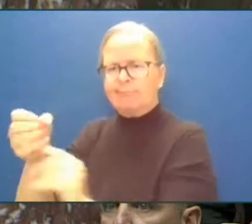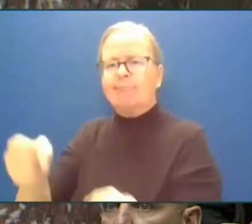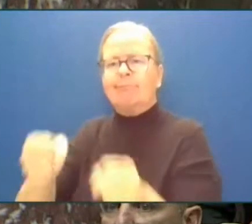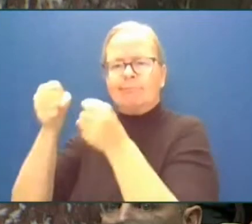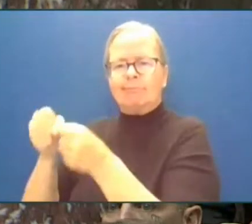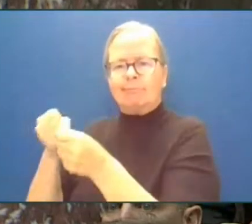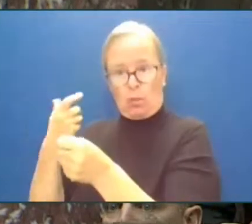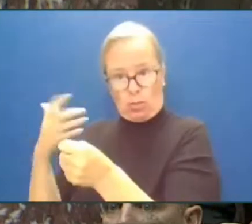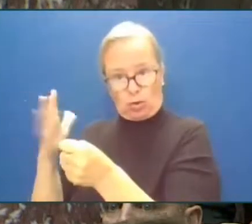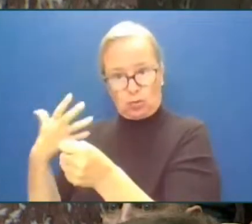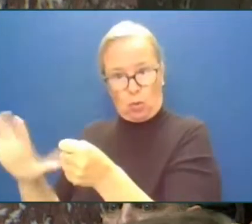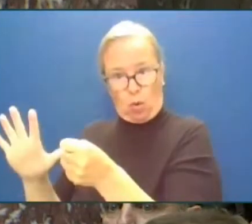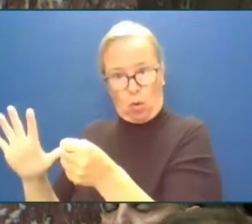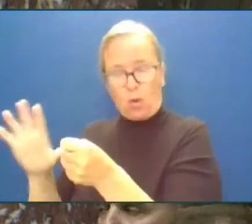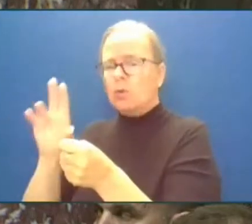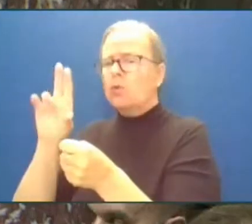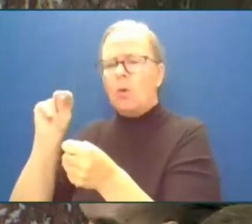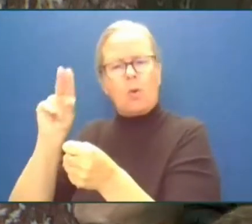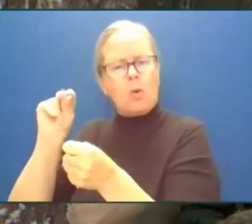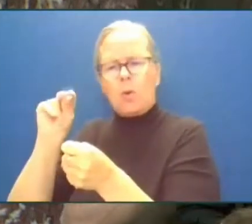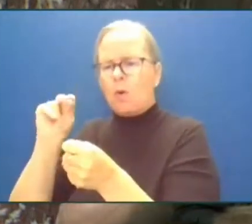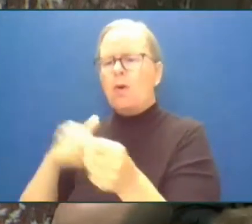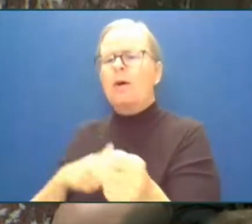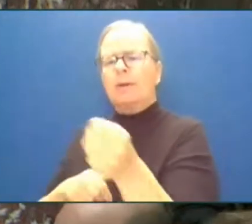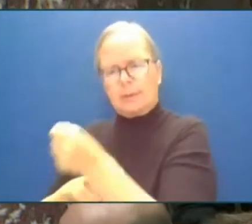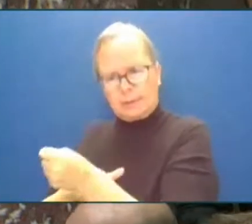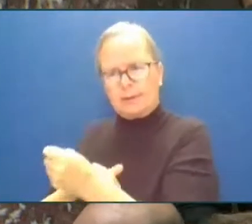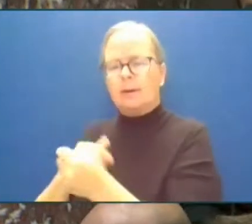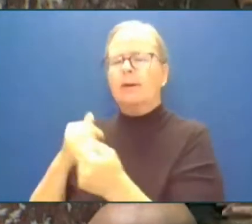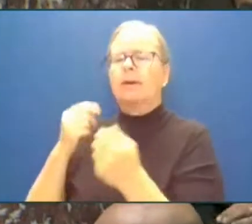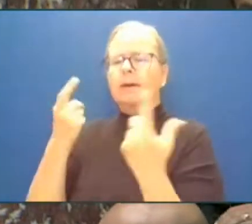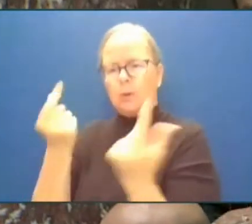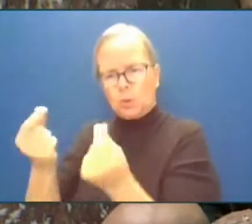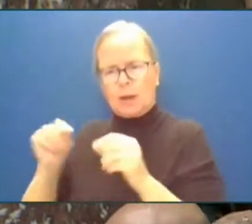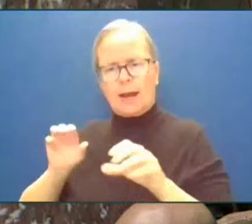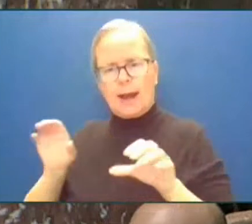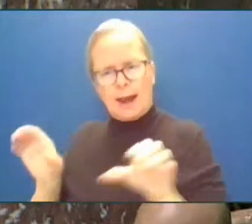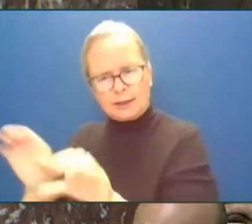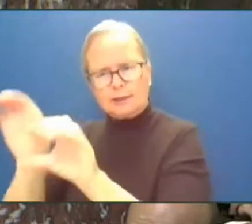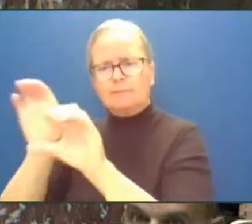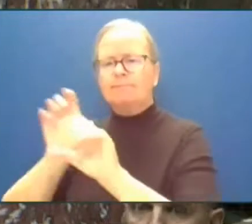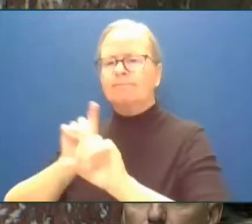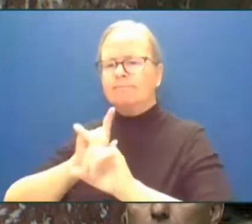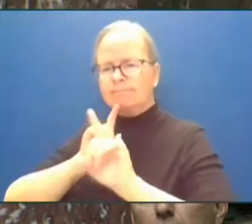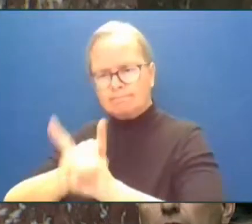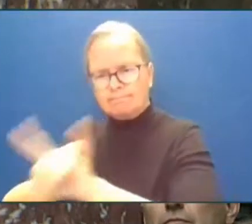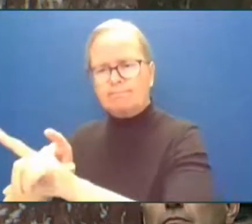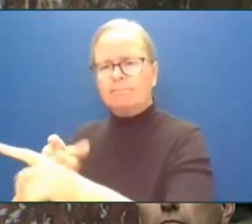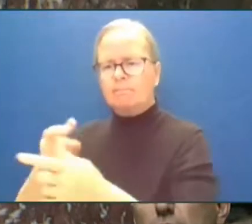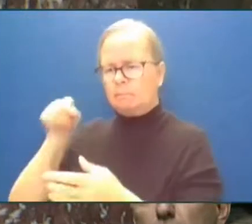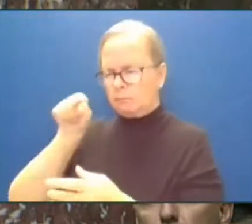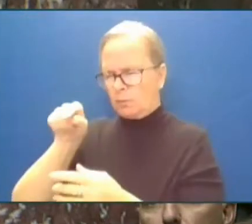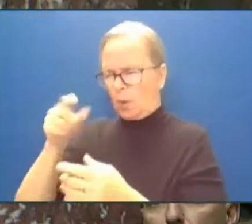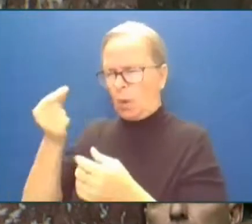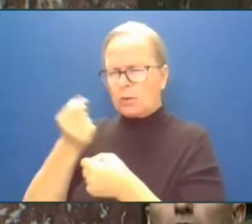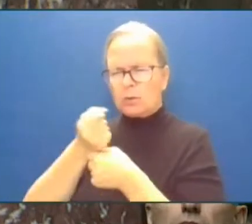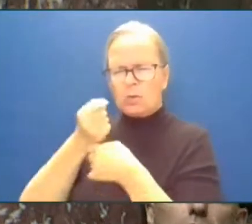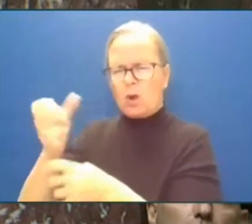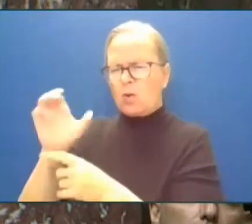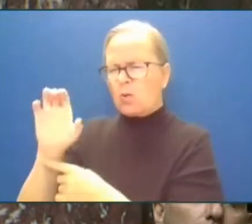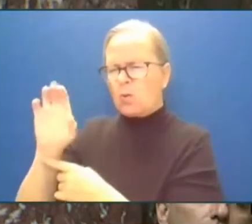We need to deal with the root causes of the crime. Mr. Speaker, in the members' community of Terrace, Members,